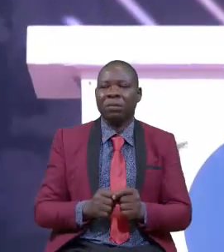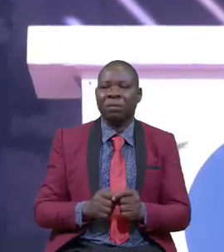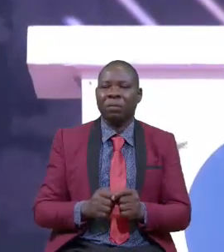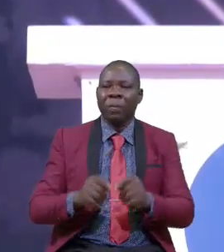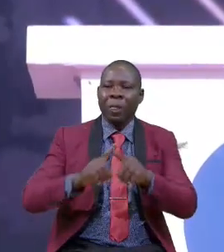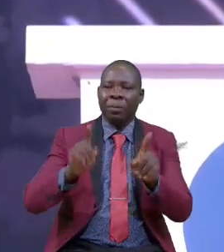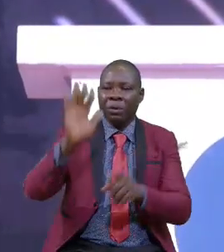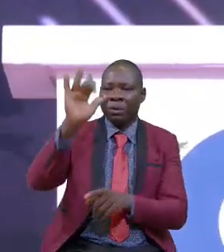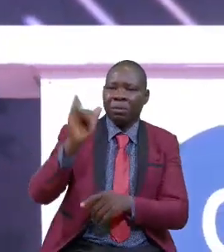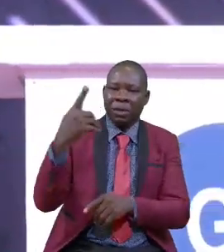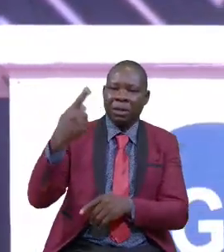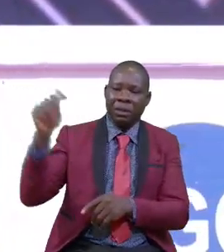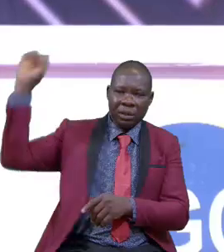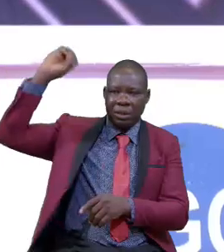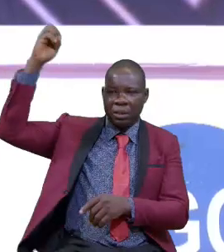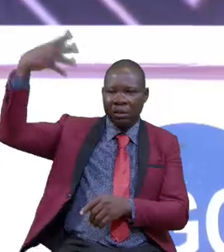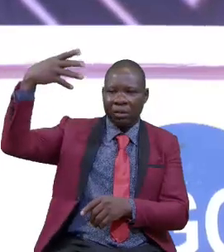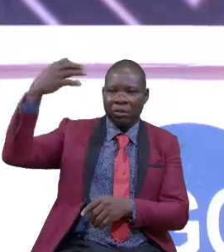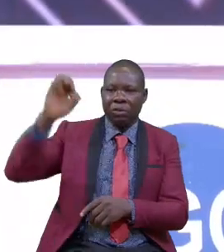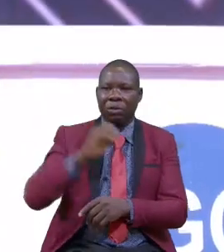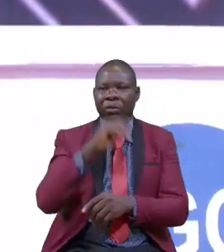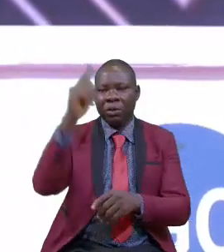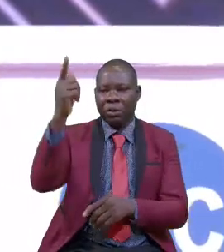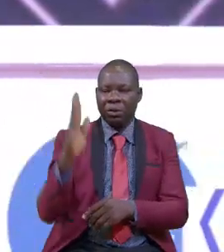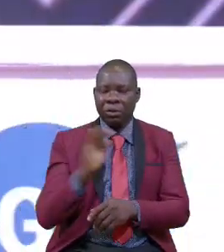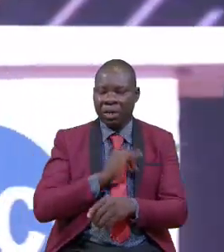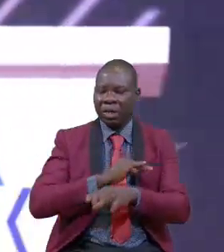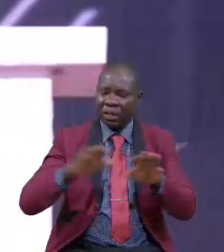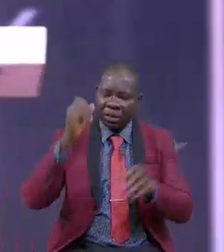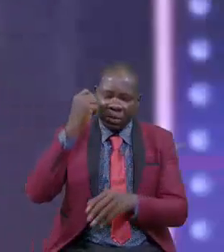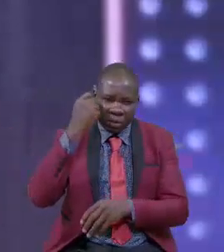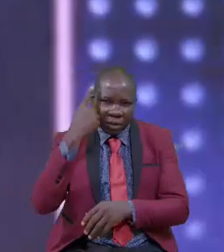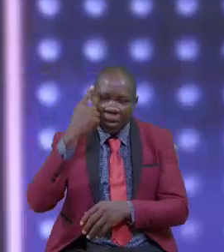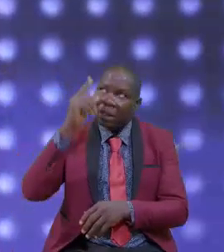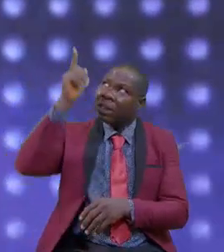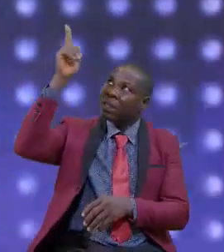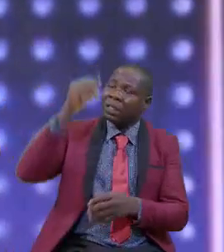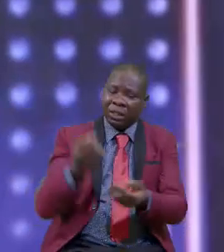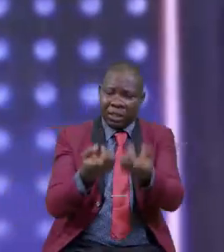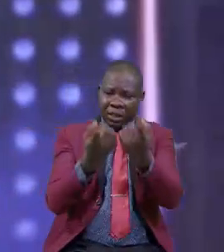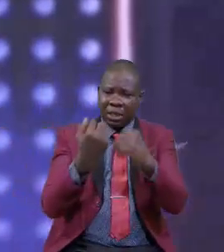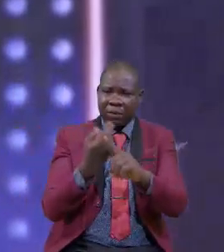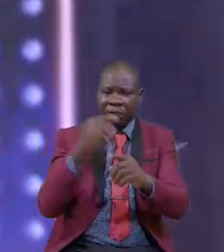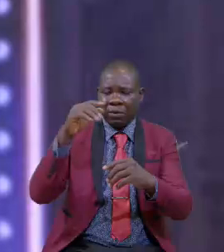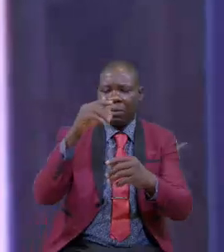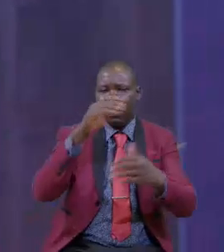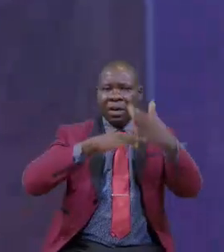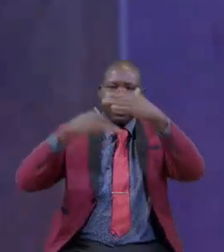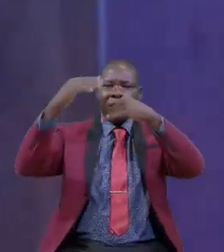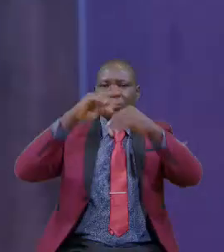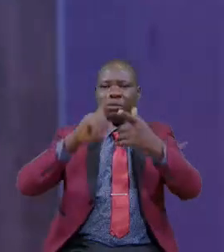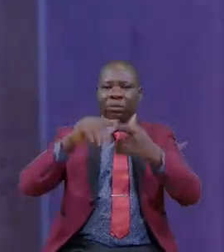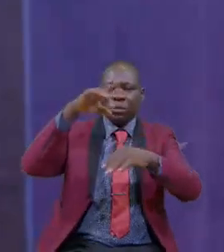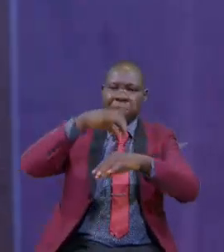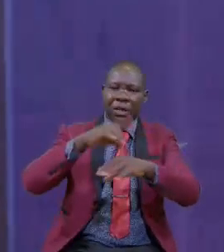of God, I then realized he came from heaven to earth to take the people